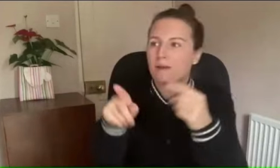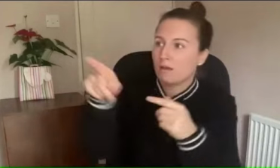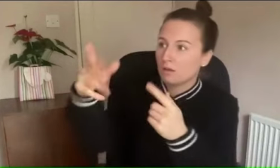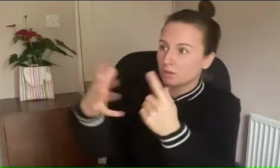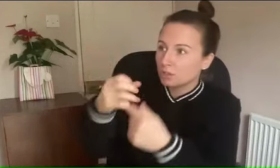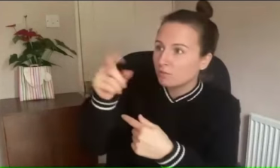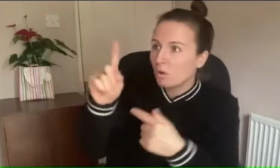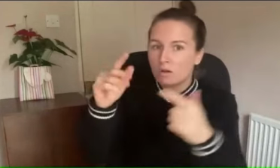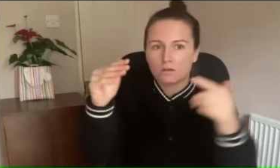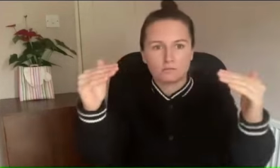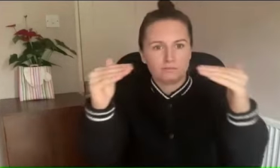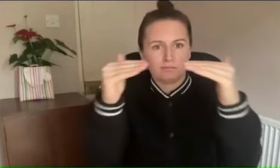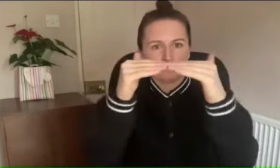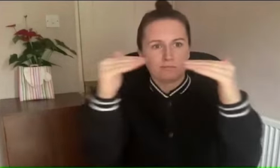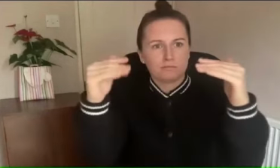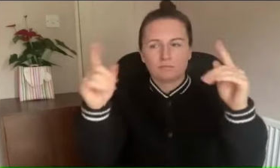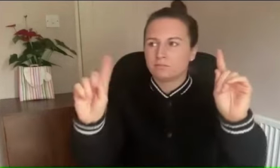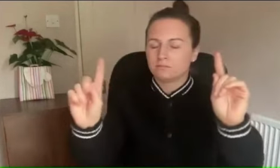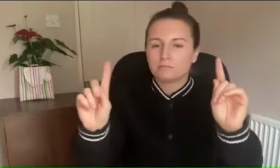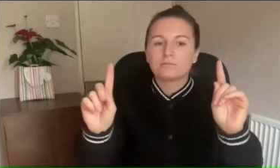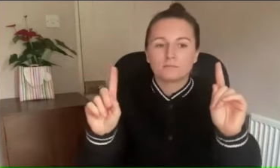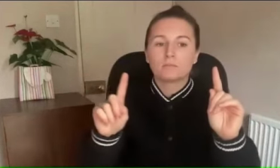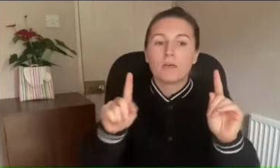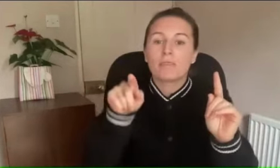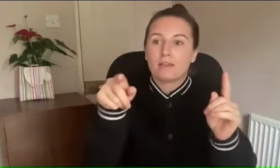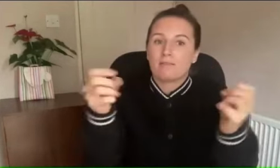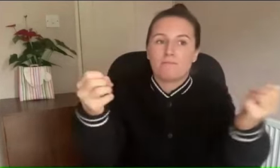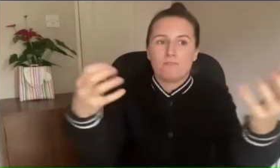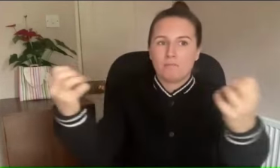back learning from these sessions with the whole hub network.